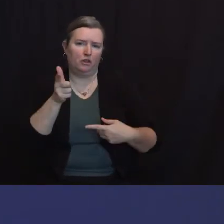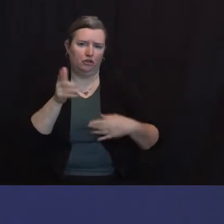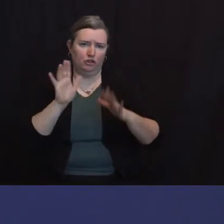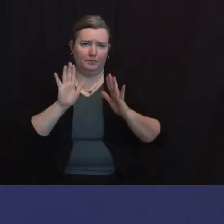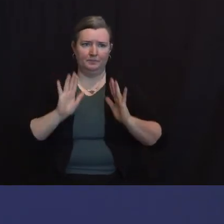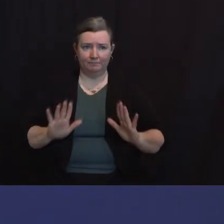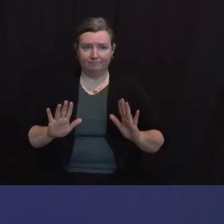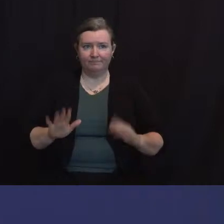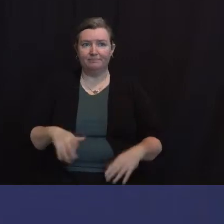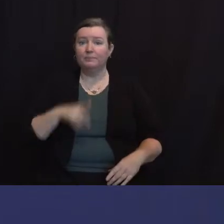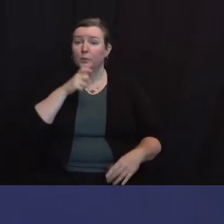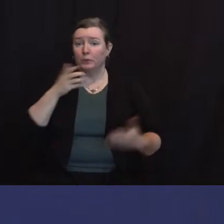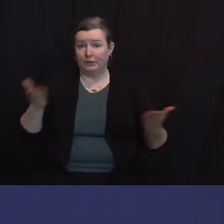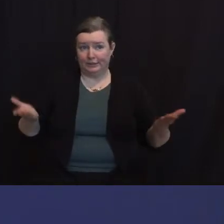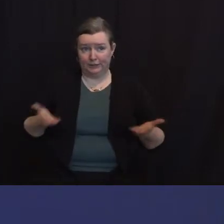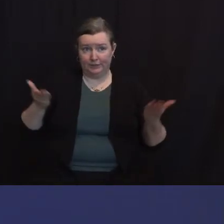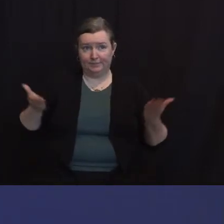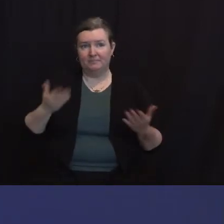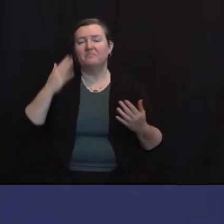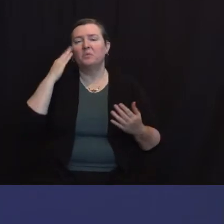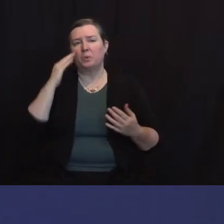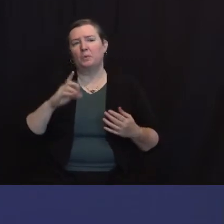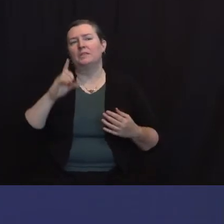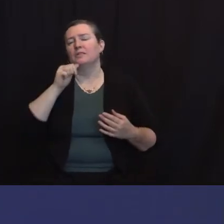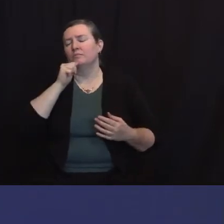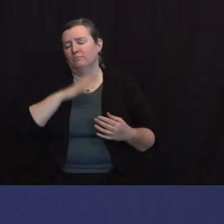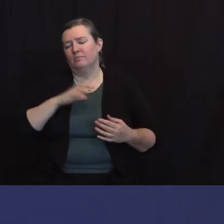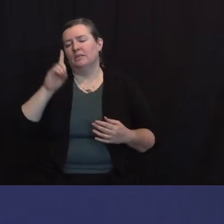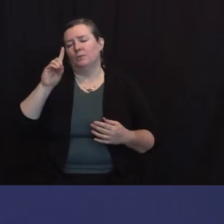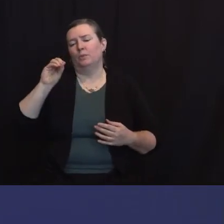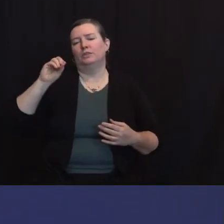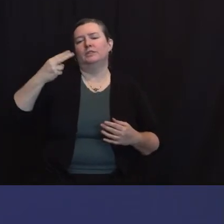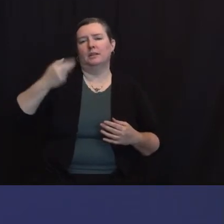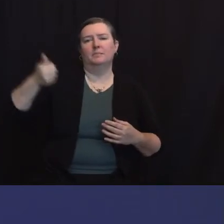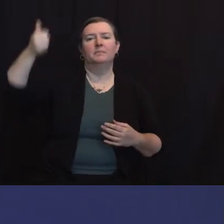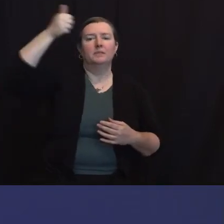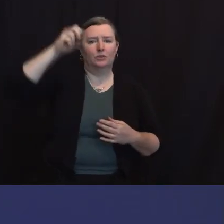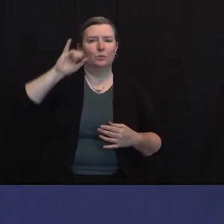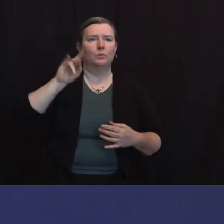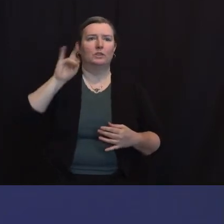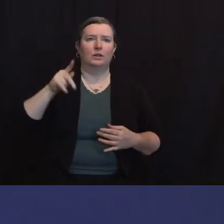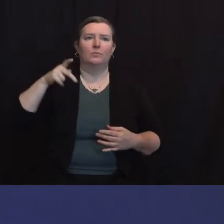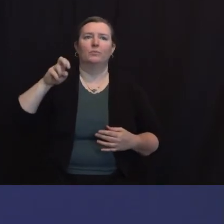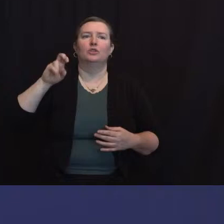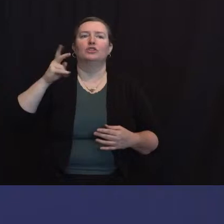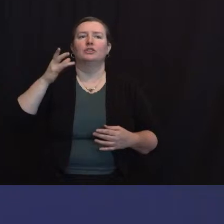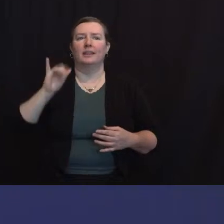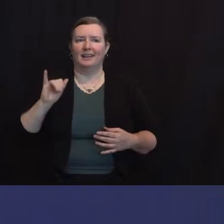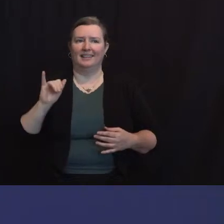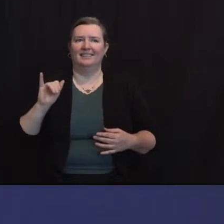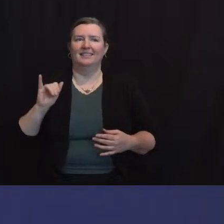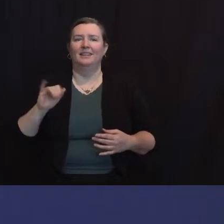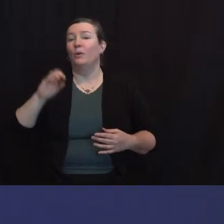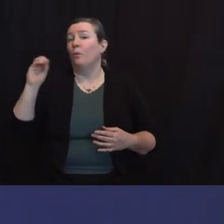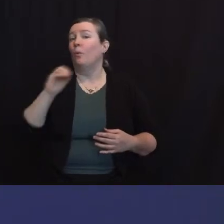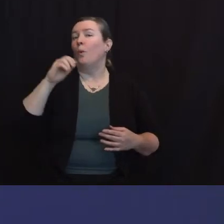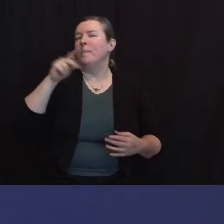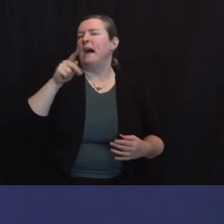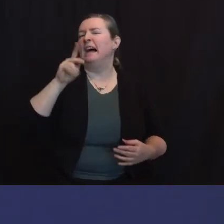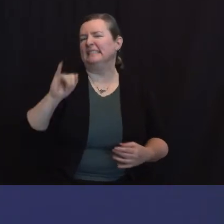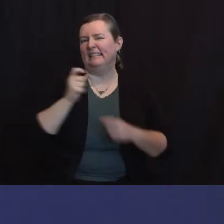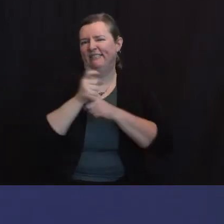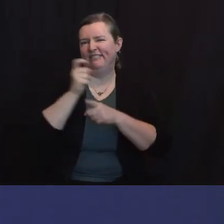needs no introduction, the Commissioner of the Department of Health, Judy Purcikle. To her right, the COVID-19